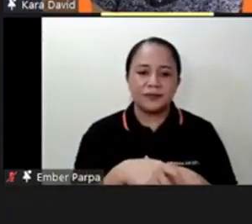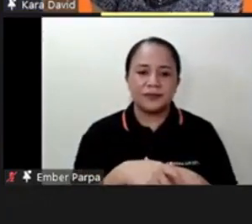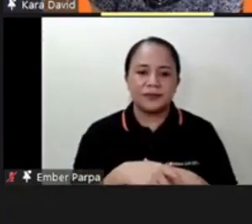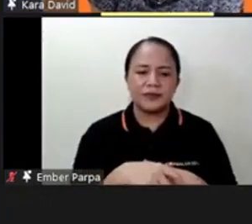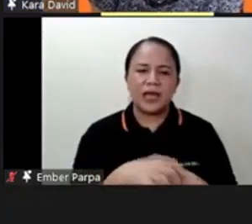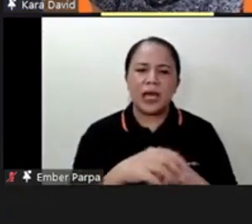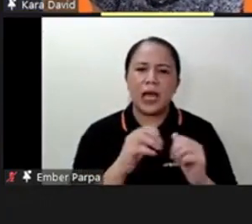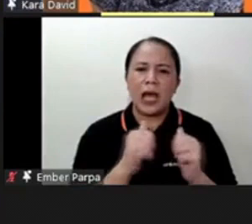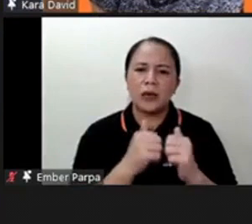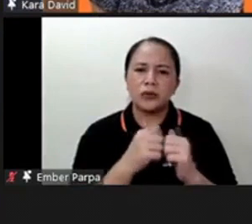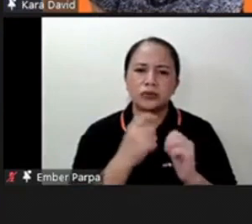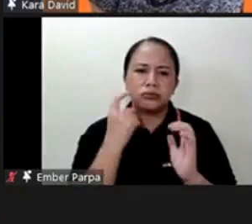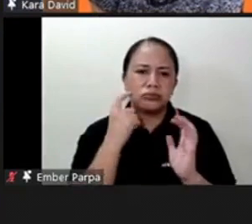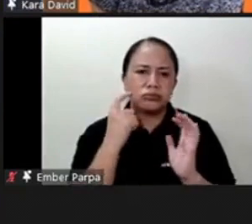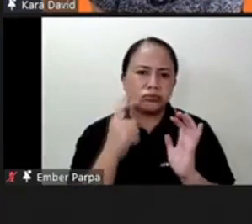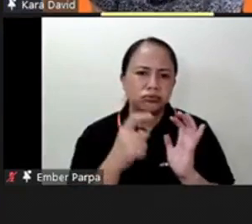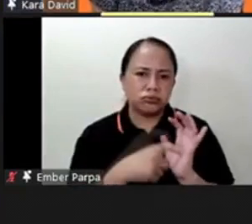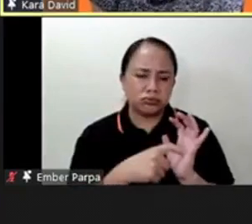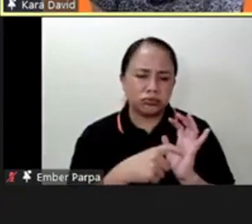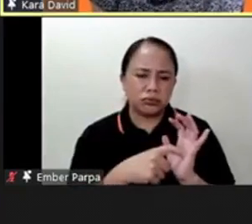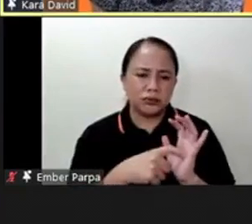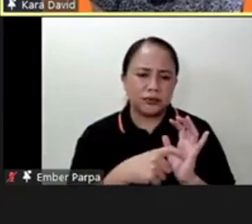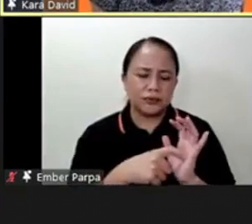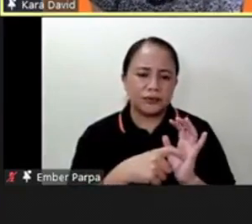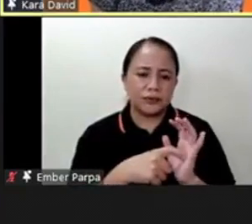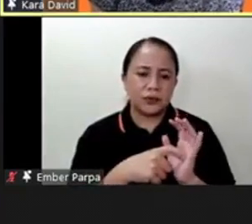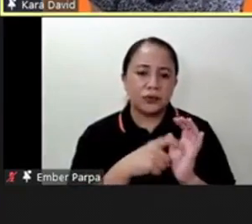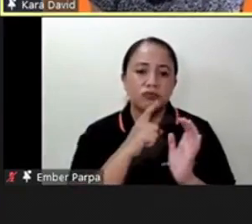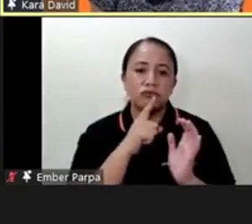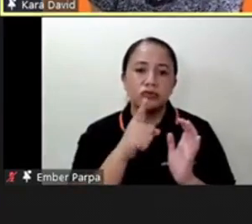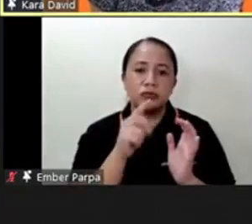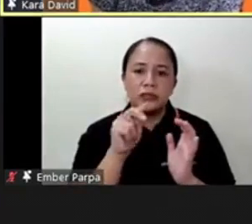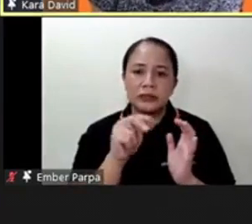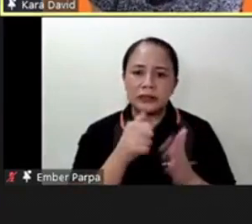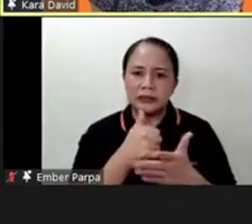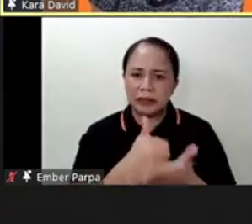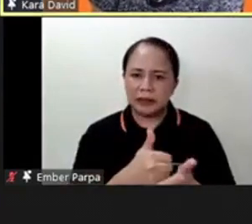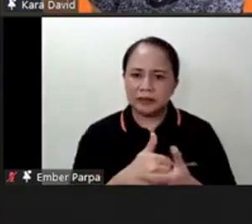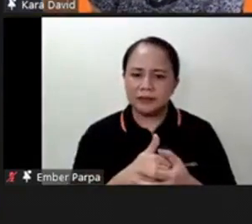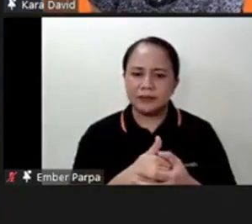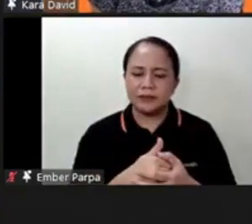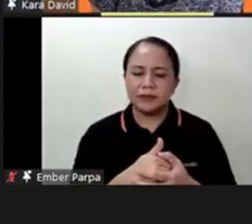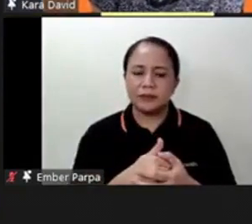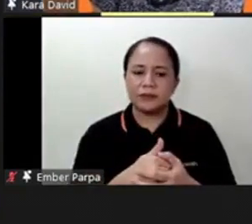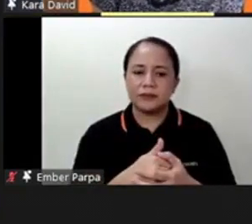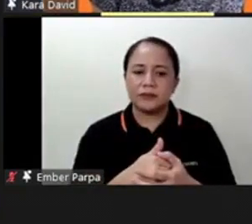you identify that you really need help? Kasi